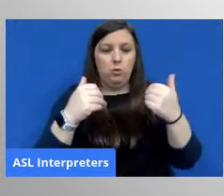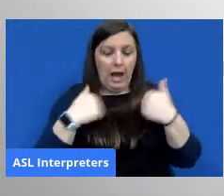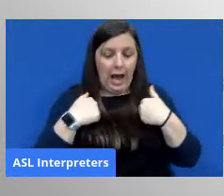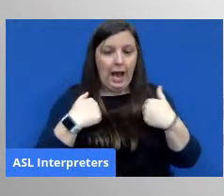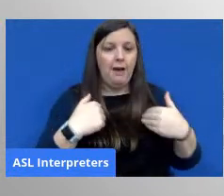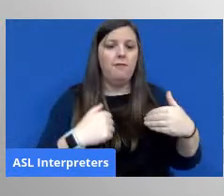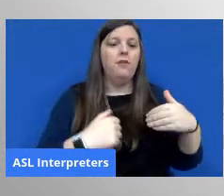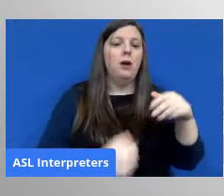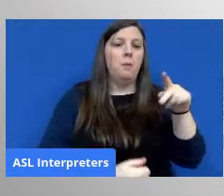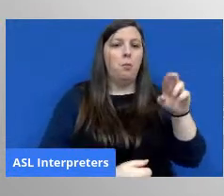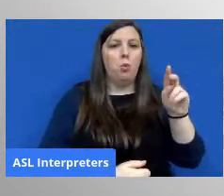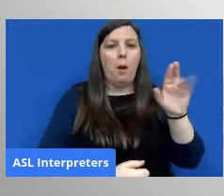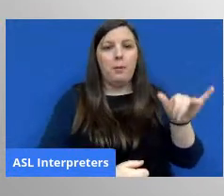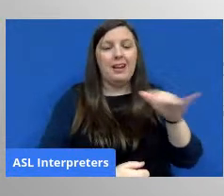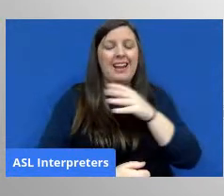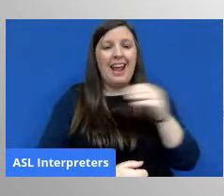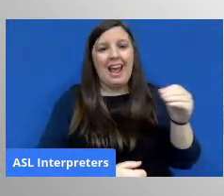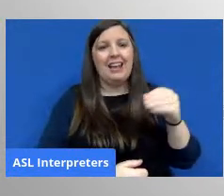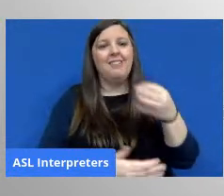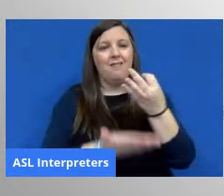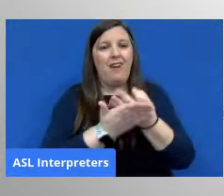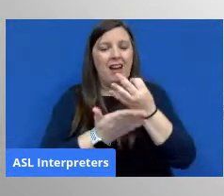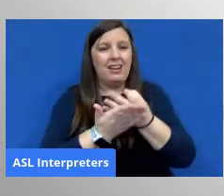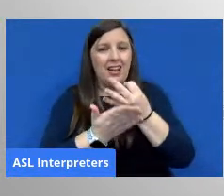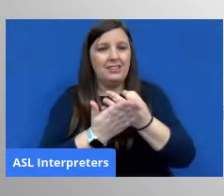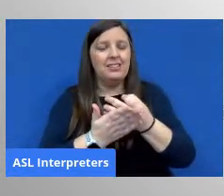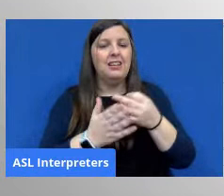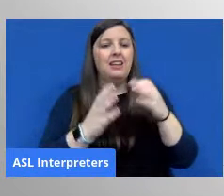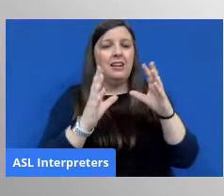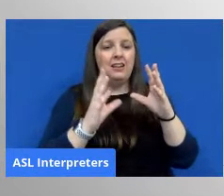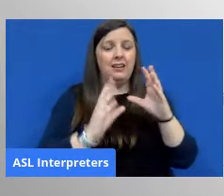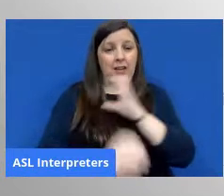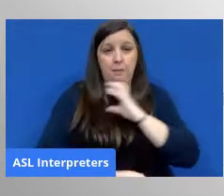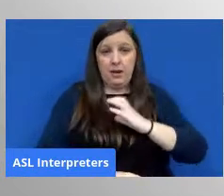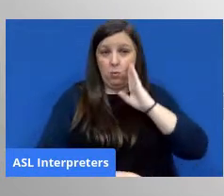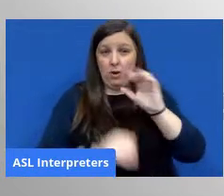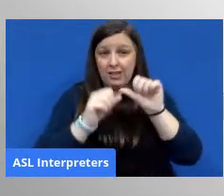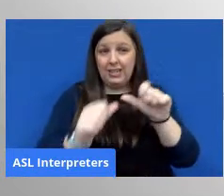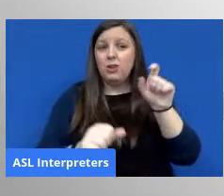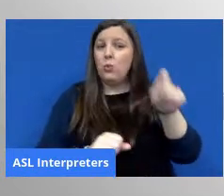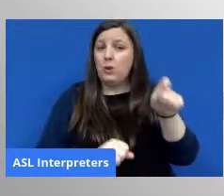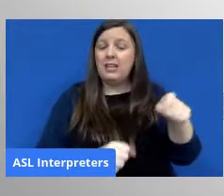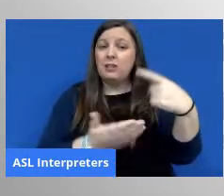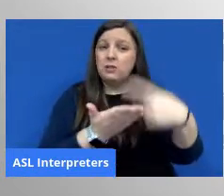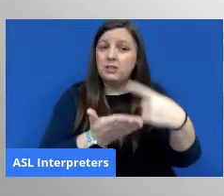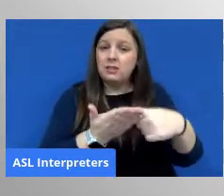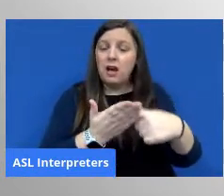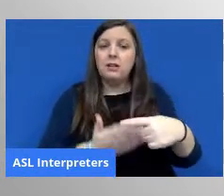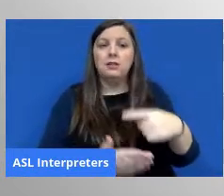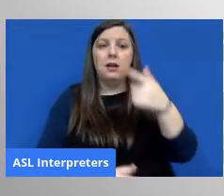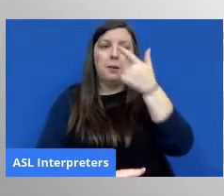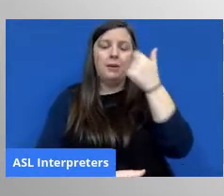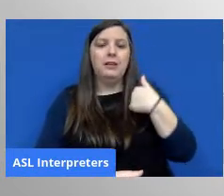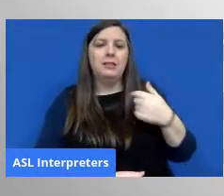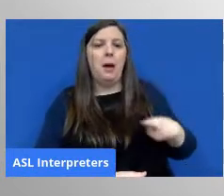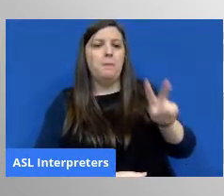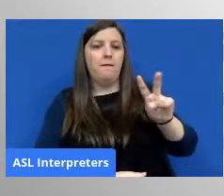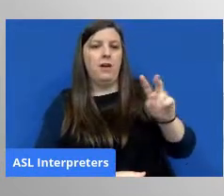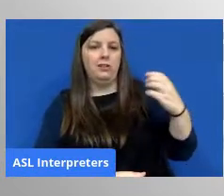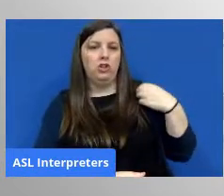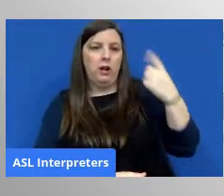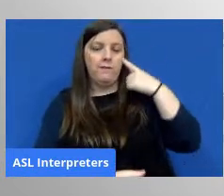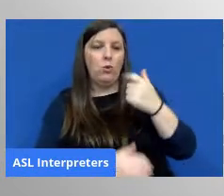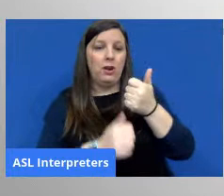committee, because I'm vice chair of each one. So yes, I'm more than happy to arrange those meetings and get them